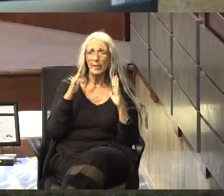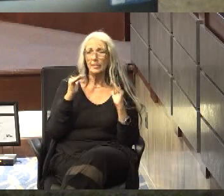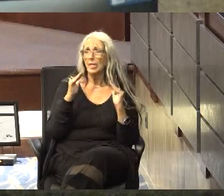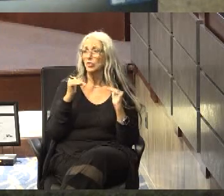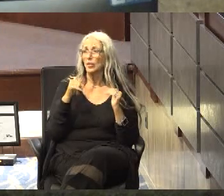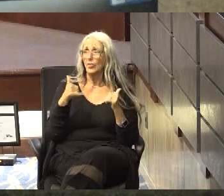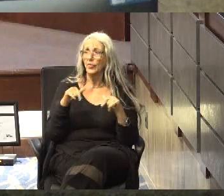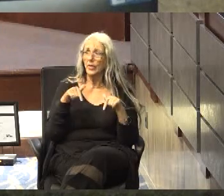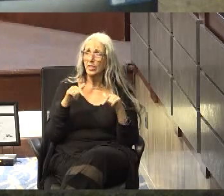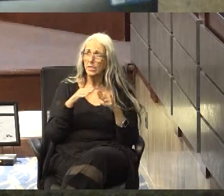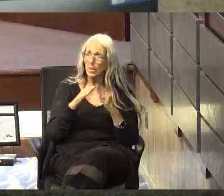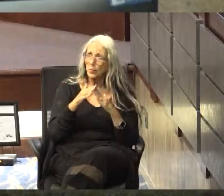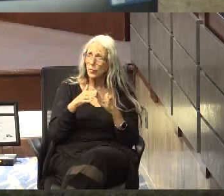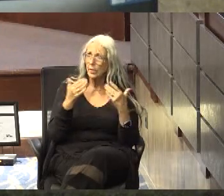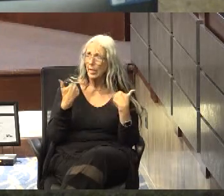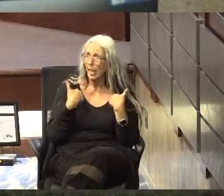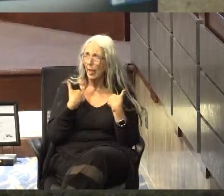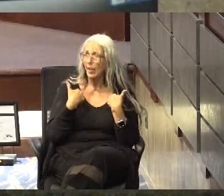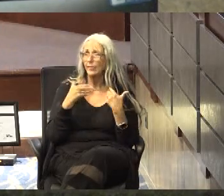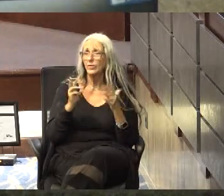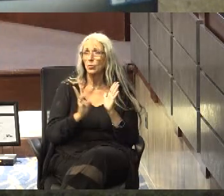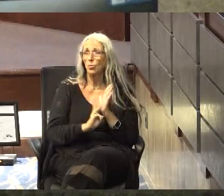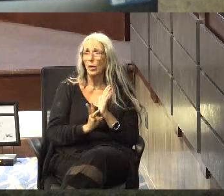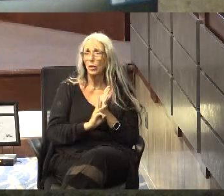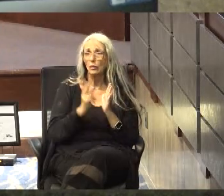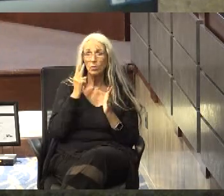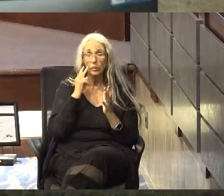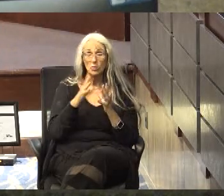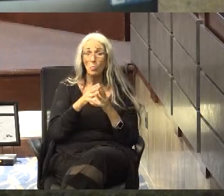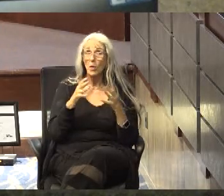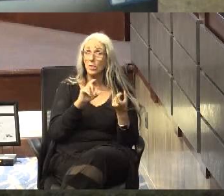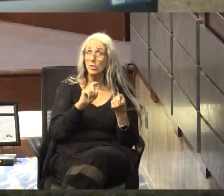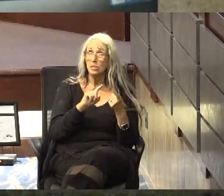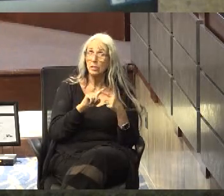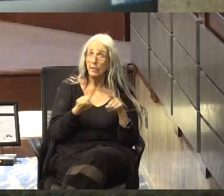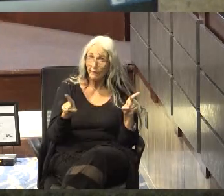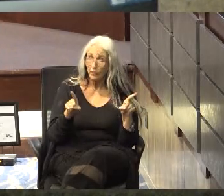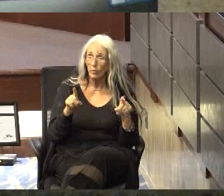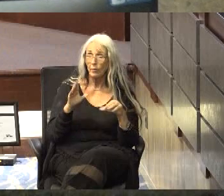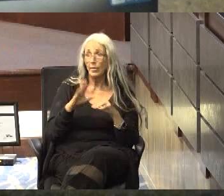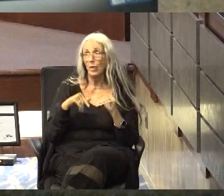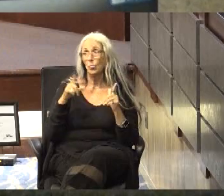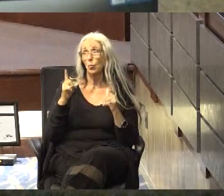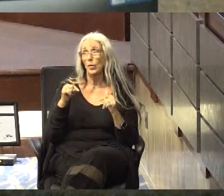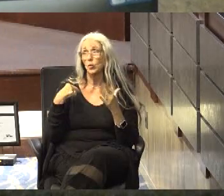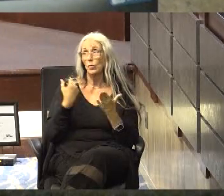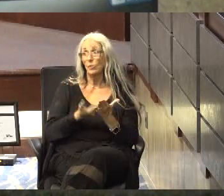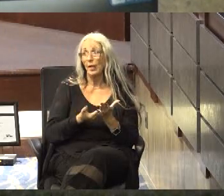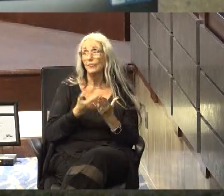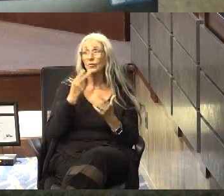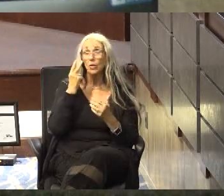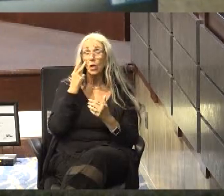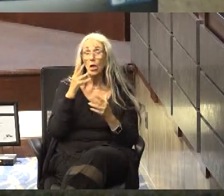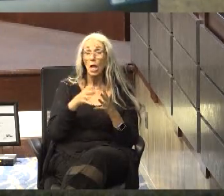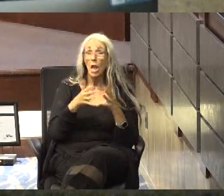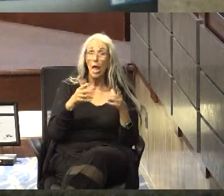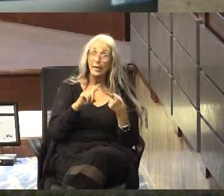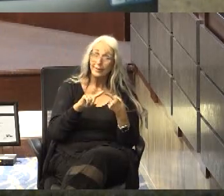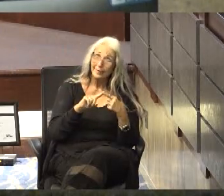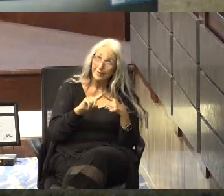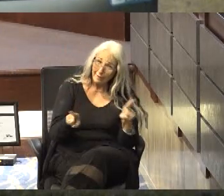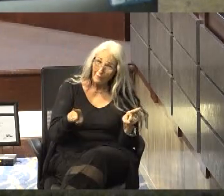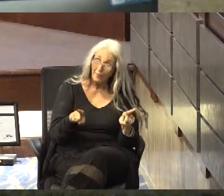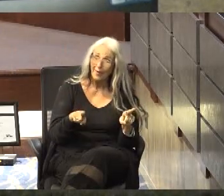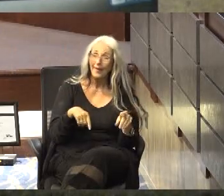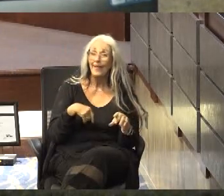this community has. And Waco looks a lot different than it did when you came here, and is going to look a lot different in the